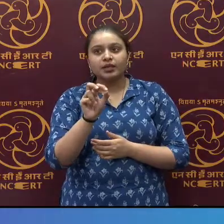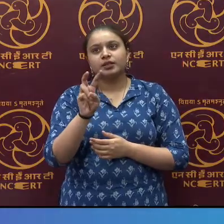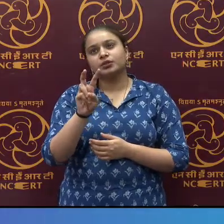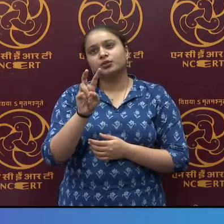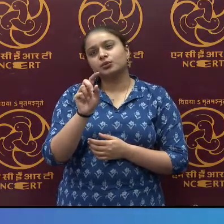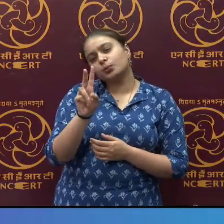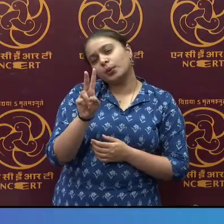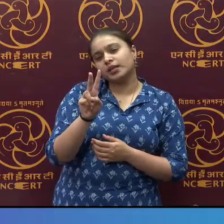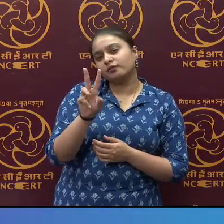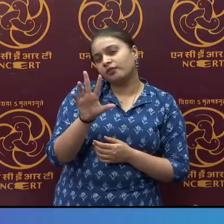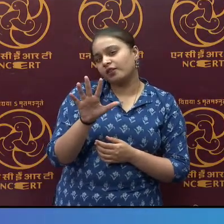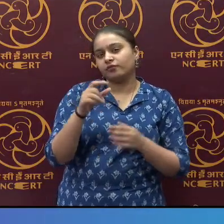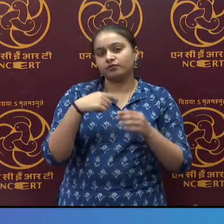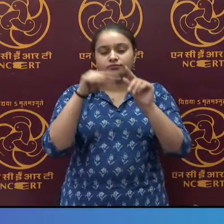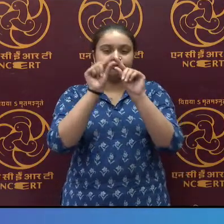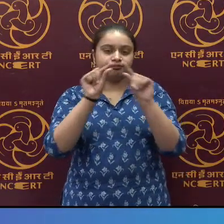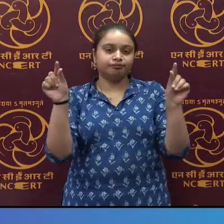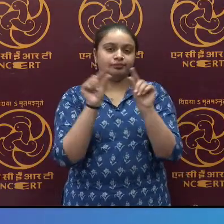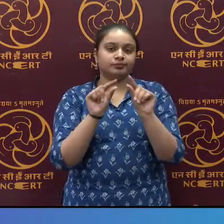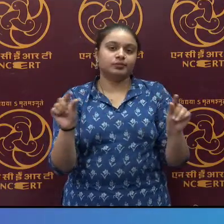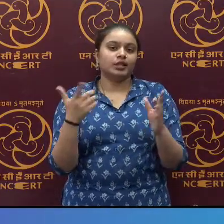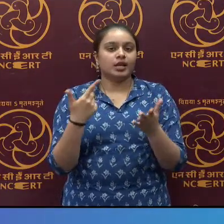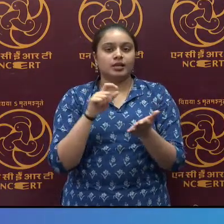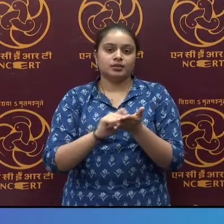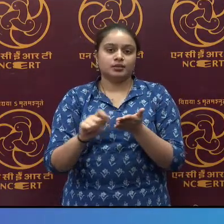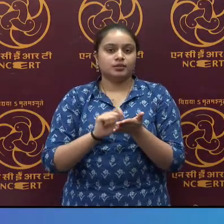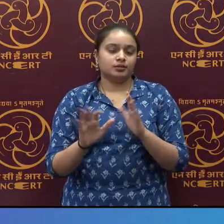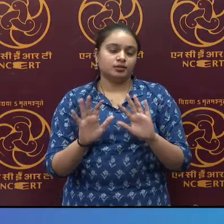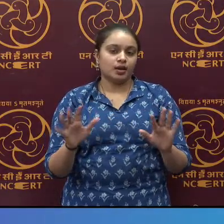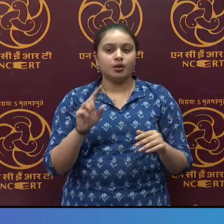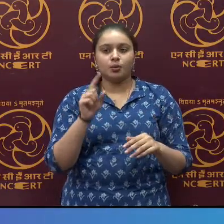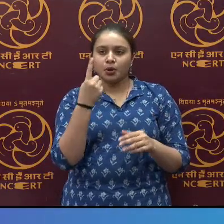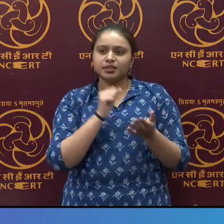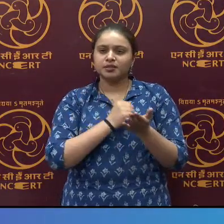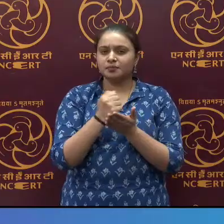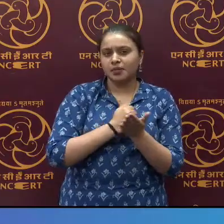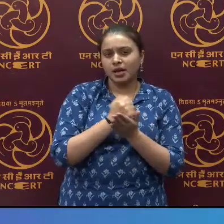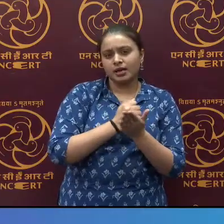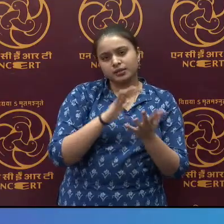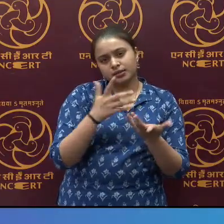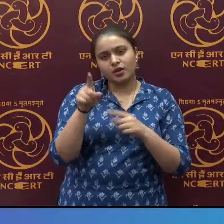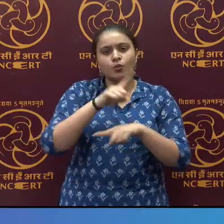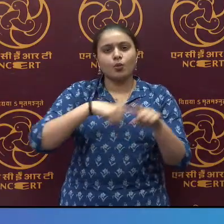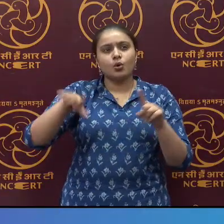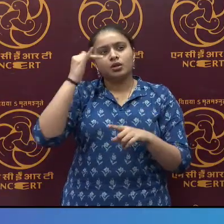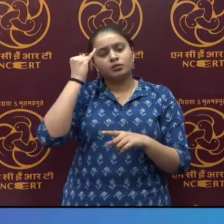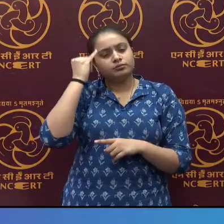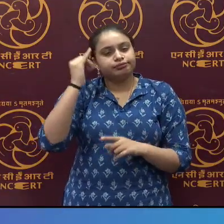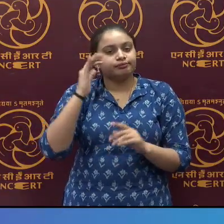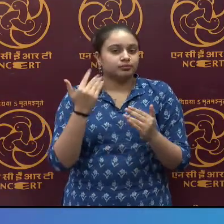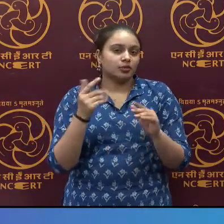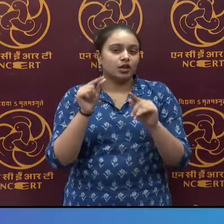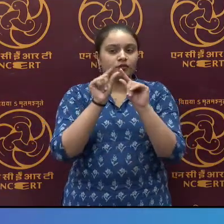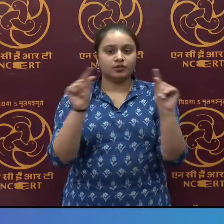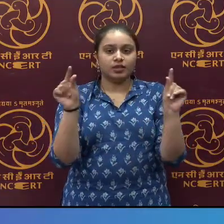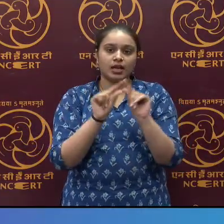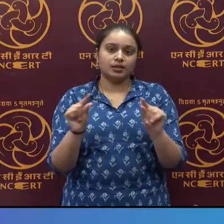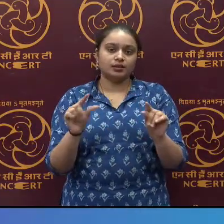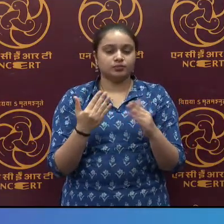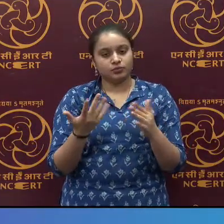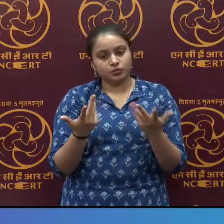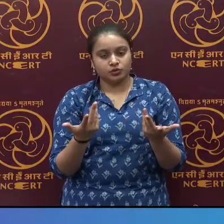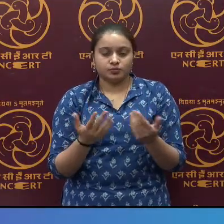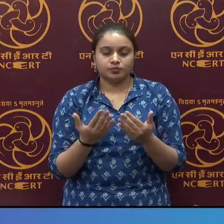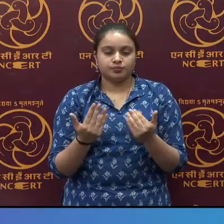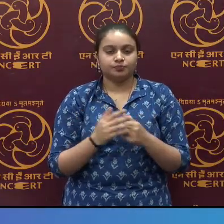will approximately reach that word limit. Yeah. And once they practice, they will have a fair idea of how many lines they should be writing. And yes, they do have a fair